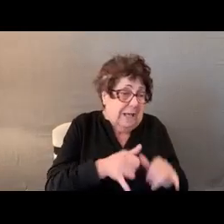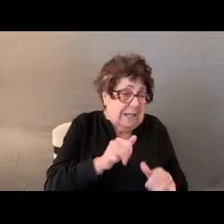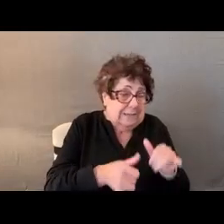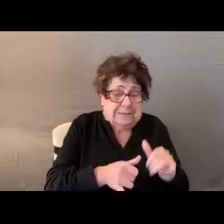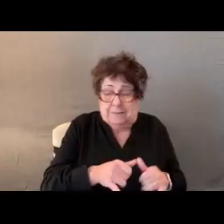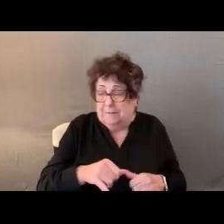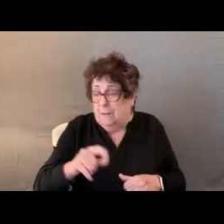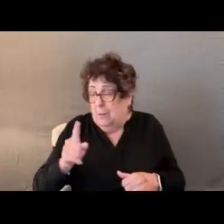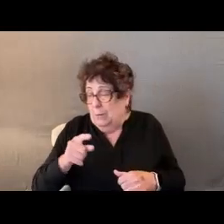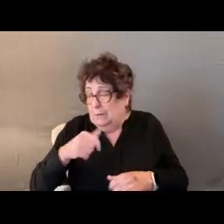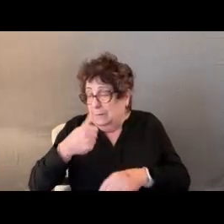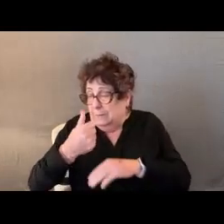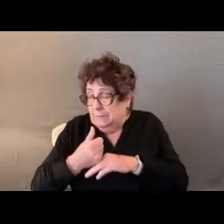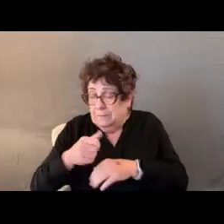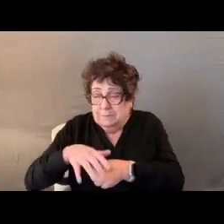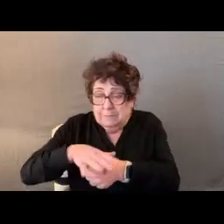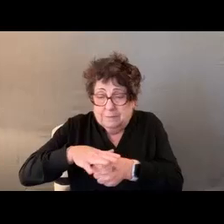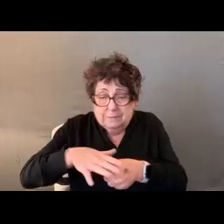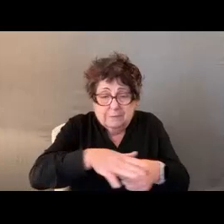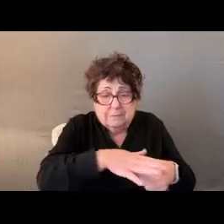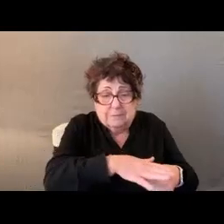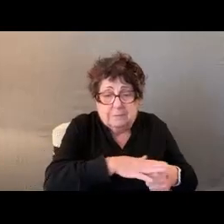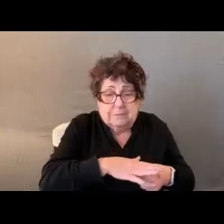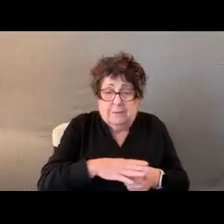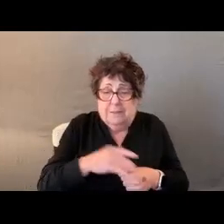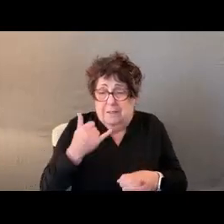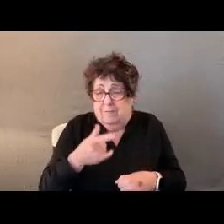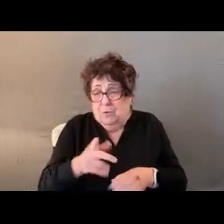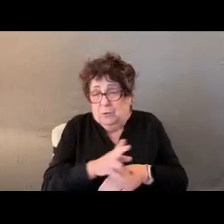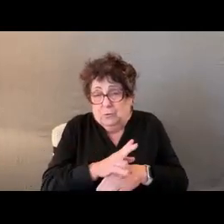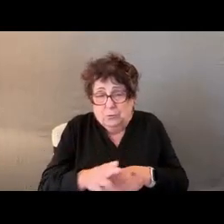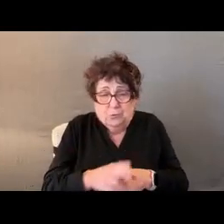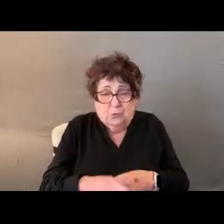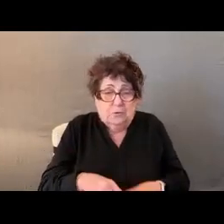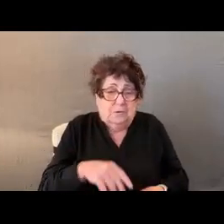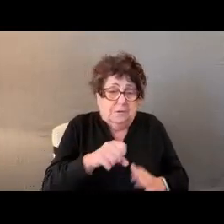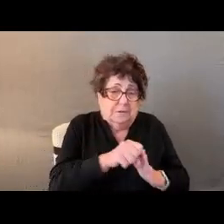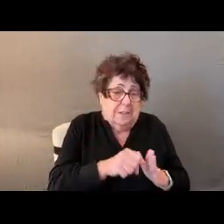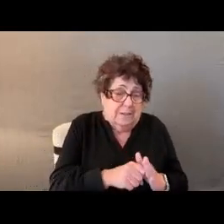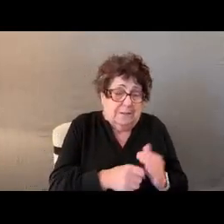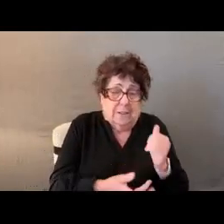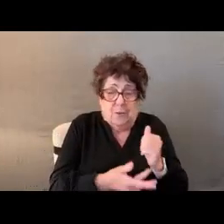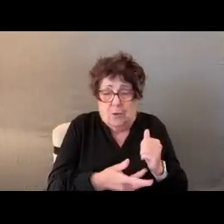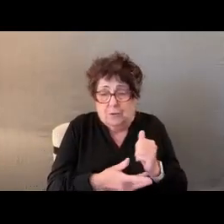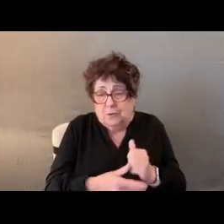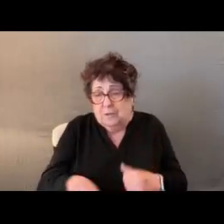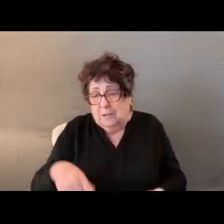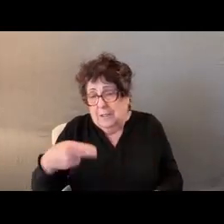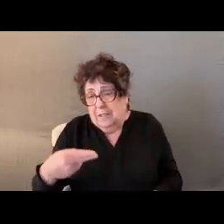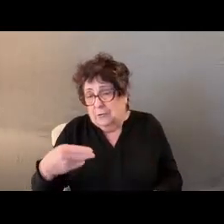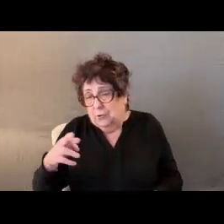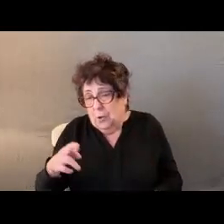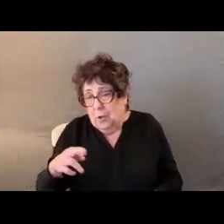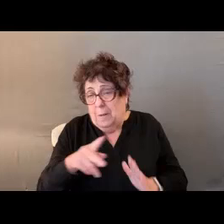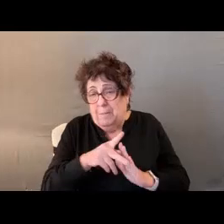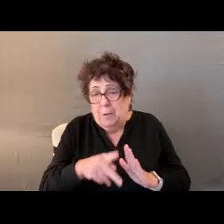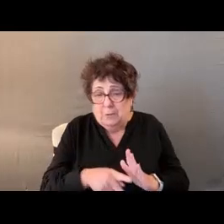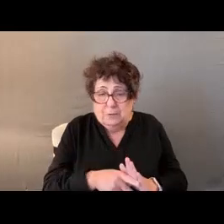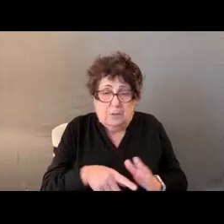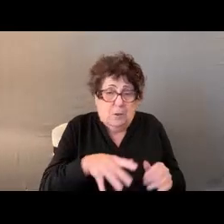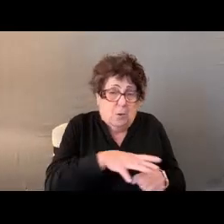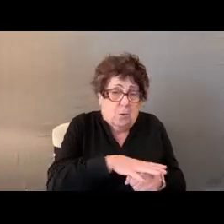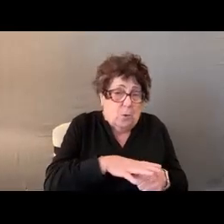using state technology and state HR policies or local, and their vacancy rates